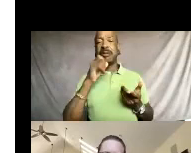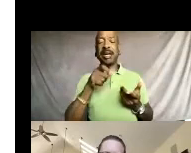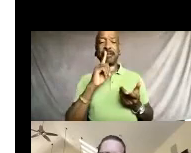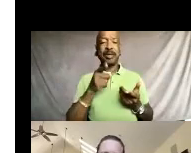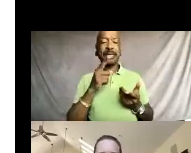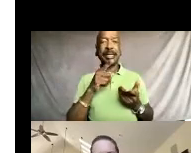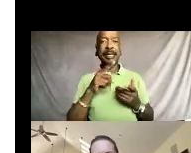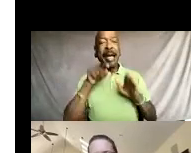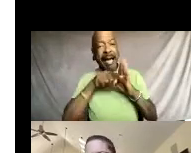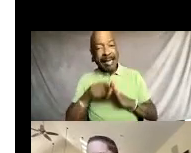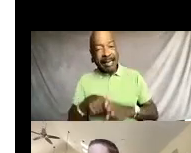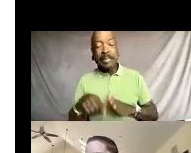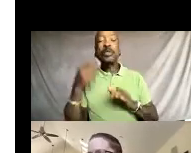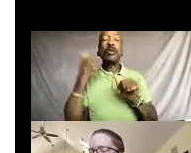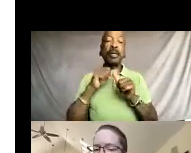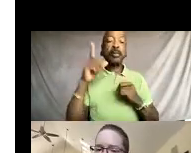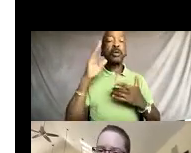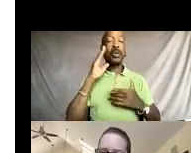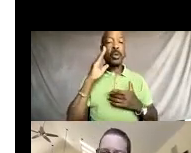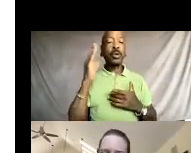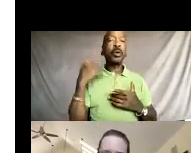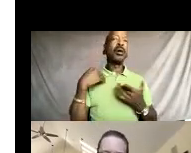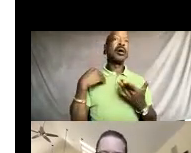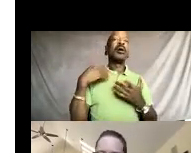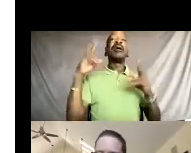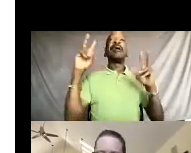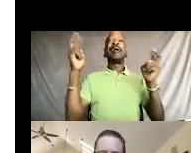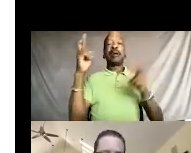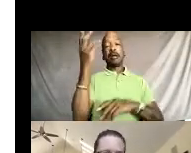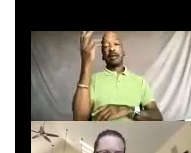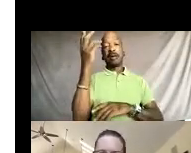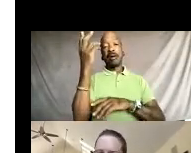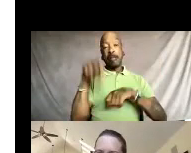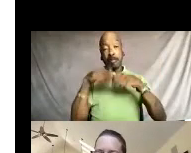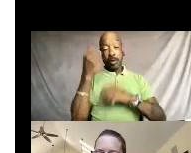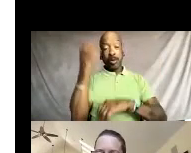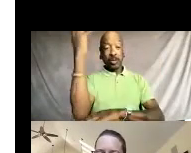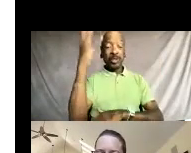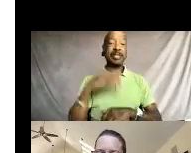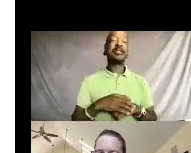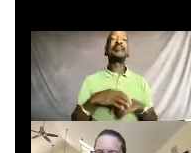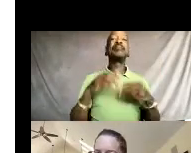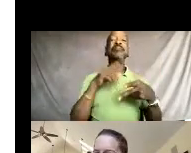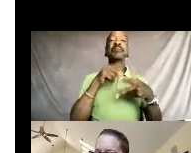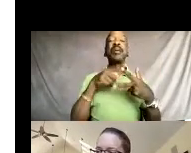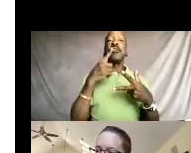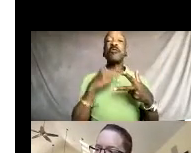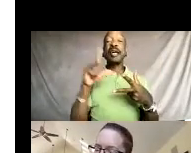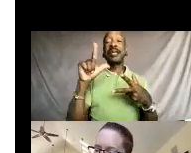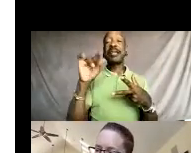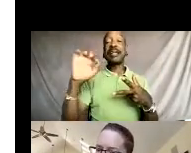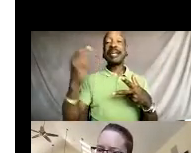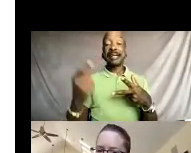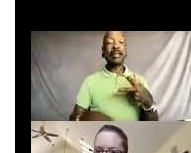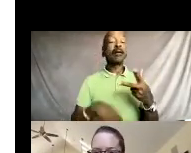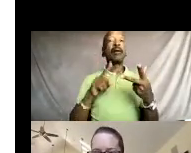remember broken treaties, redlining, where the federal government made sure that Black communities in particular couldn't access housing or